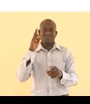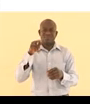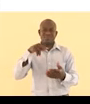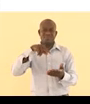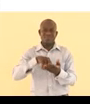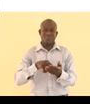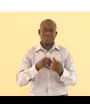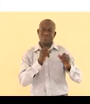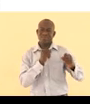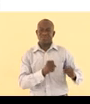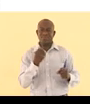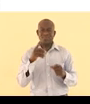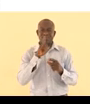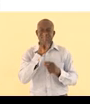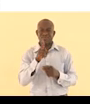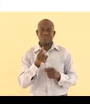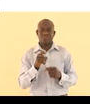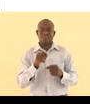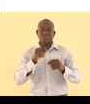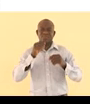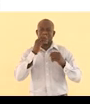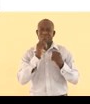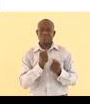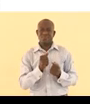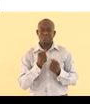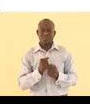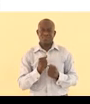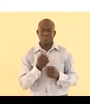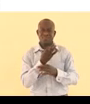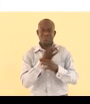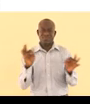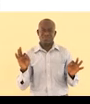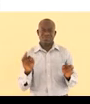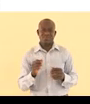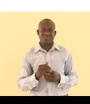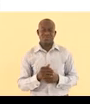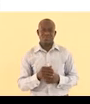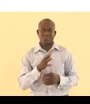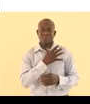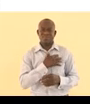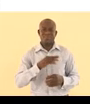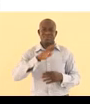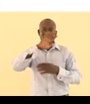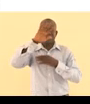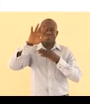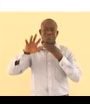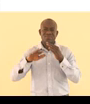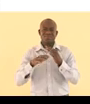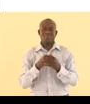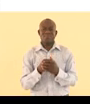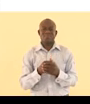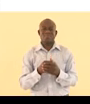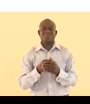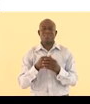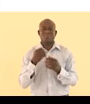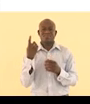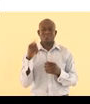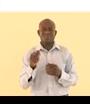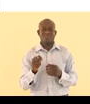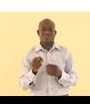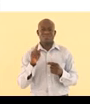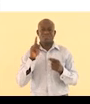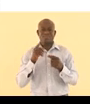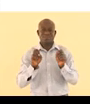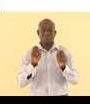stands on the side of truth, the truth bearer shall remain free. And all attempts to tarnish,